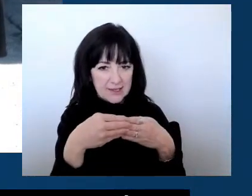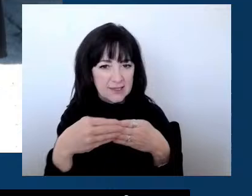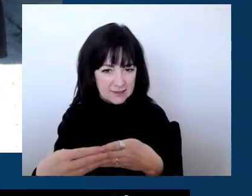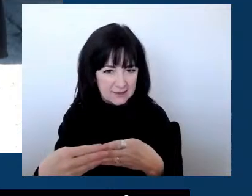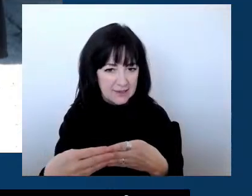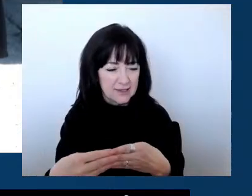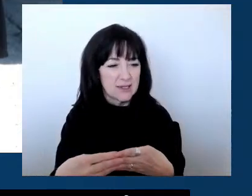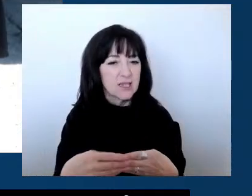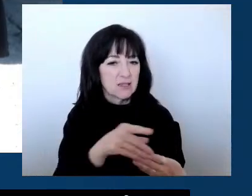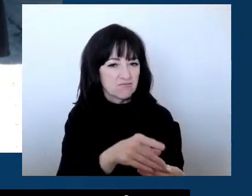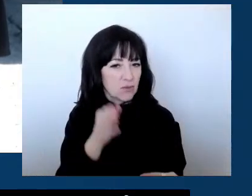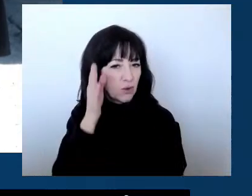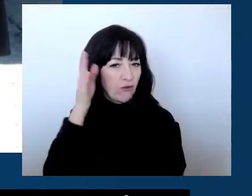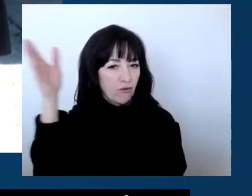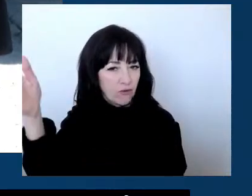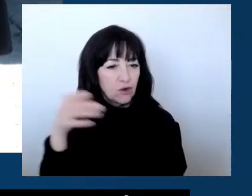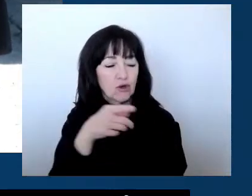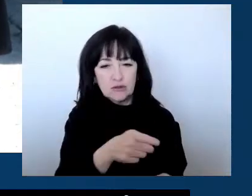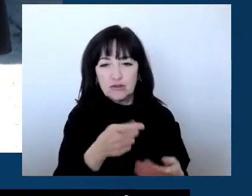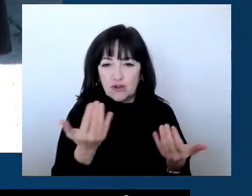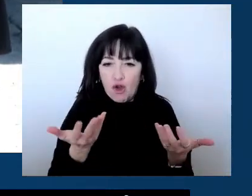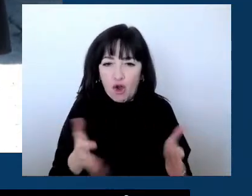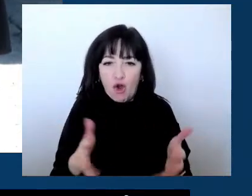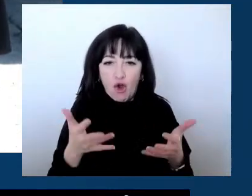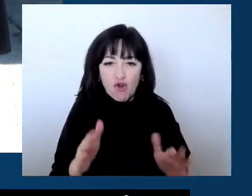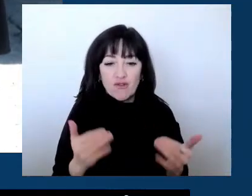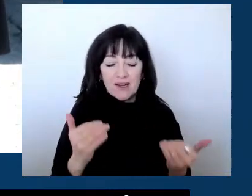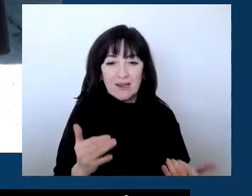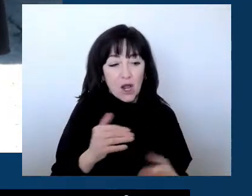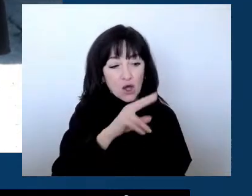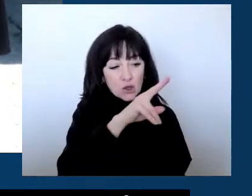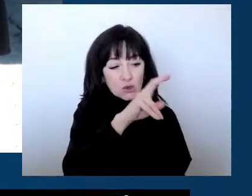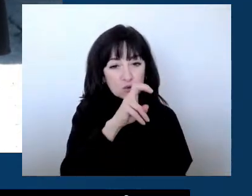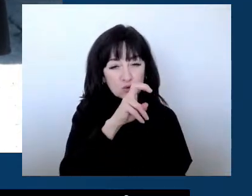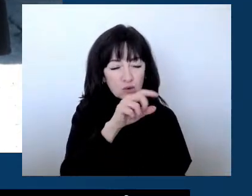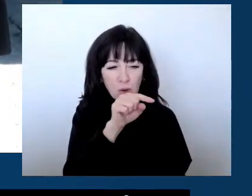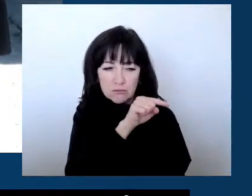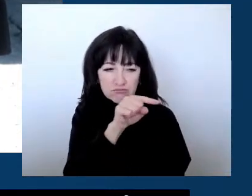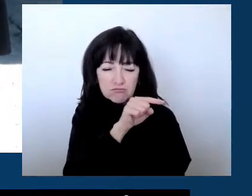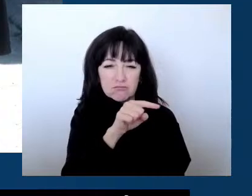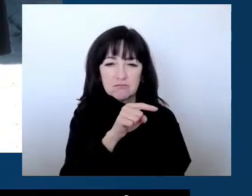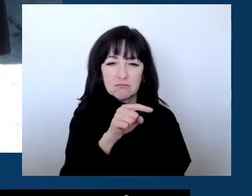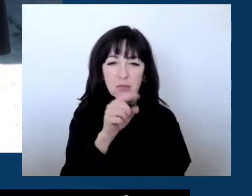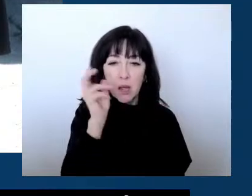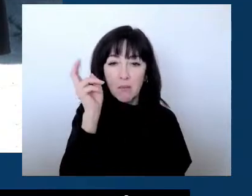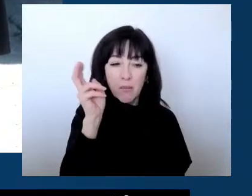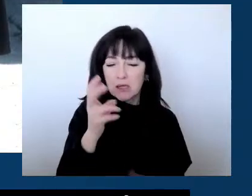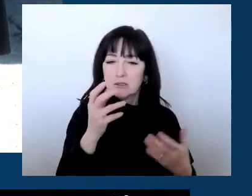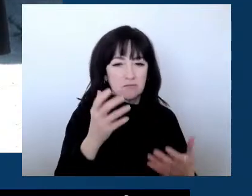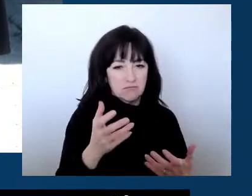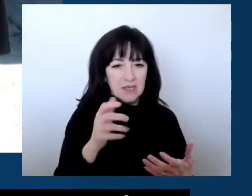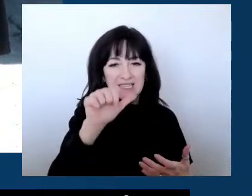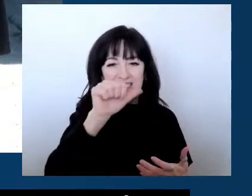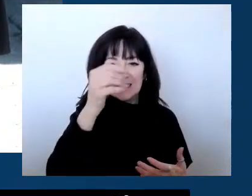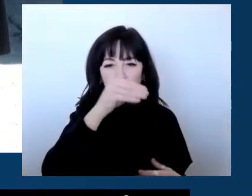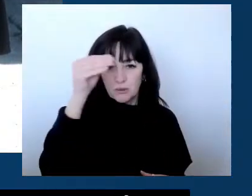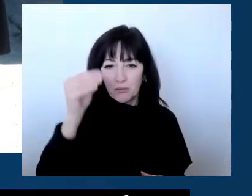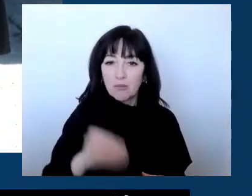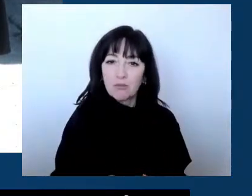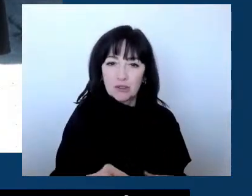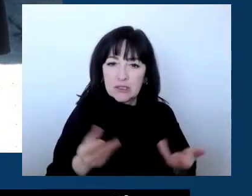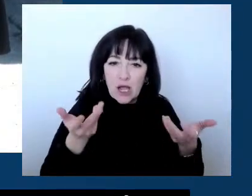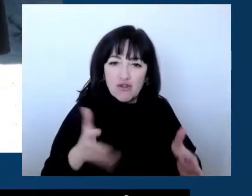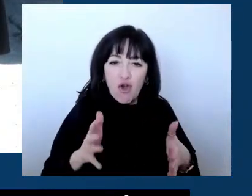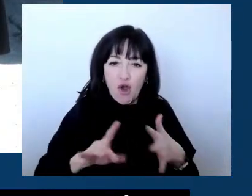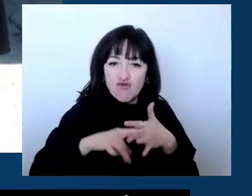transition 10% of its 200-plus transit buses to low or no emission buses. I also want to welcome